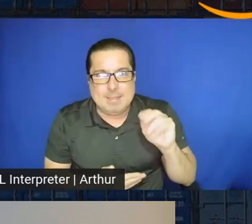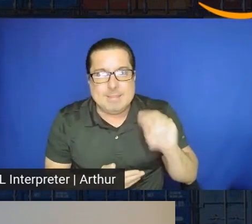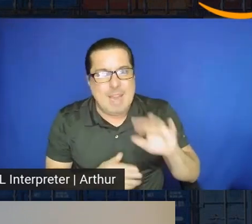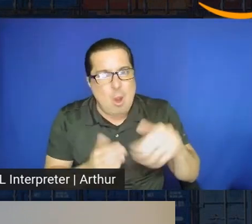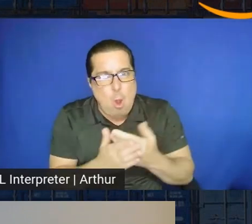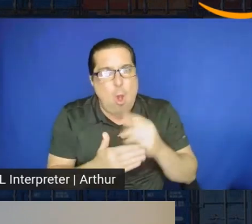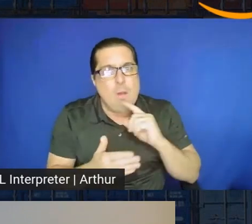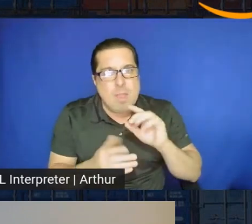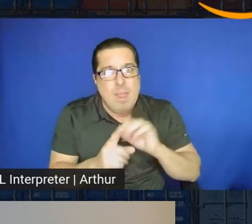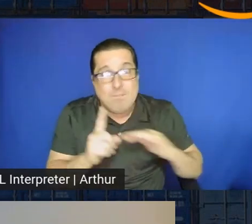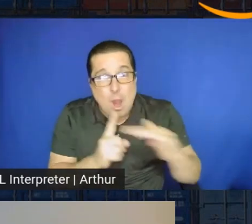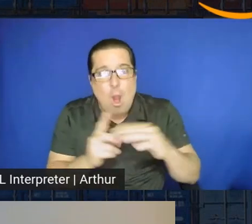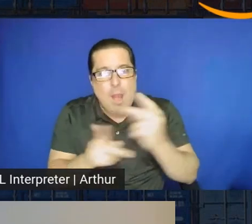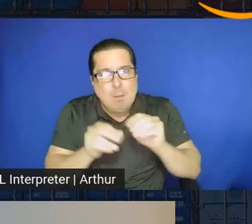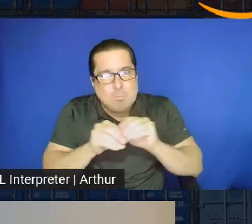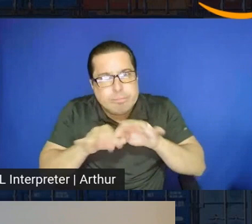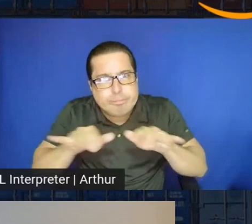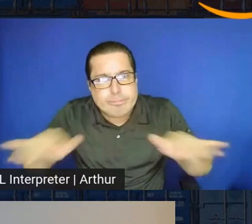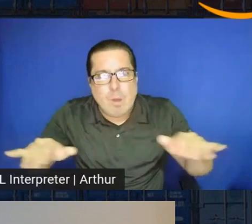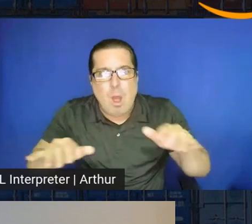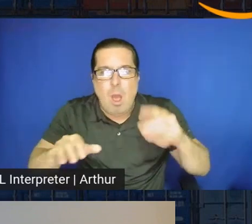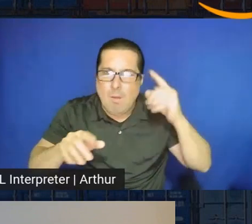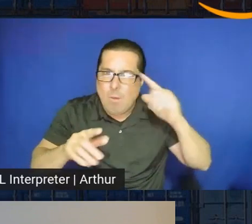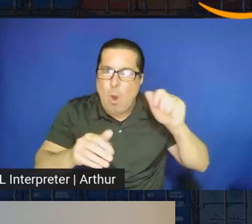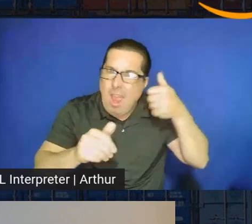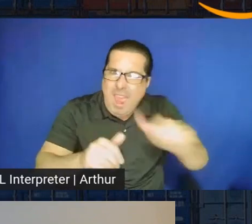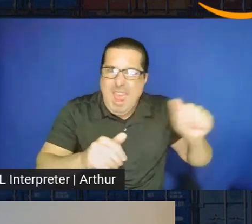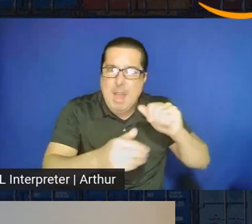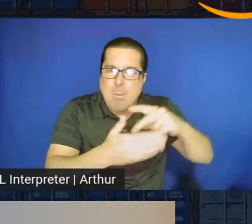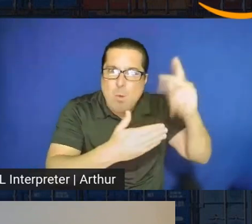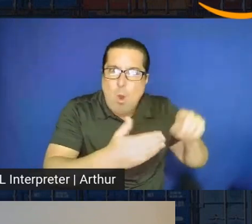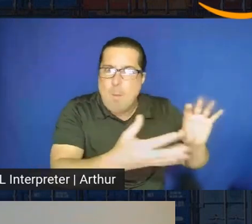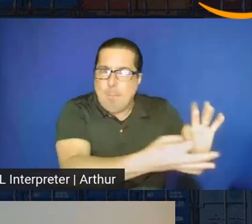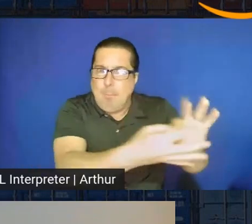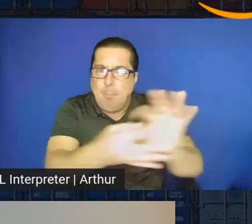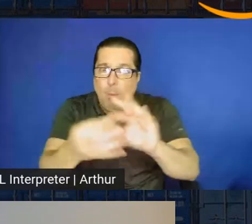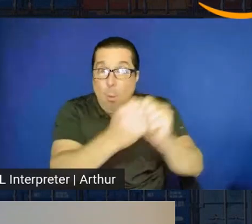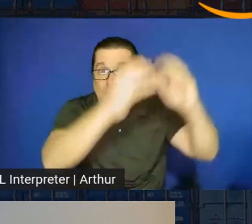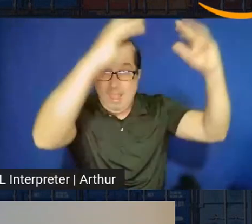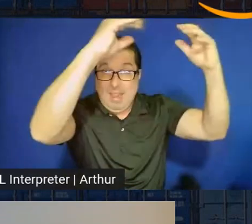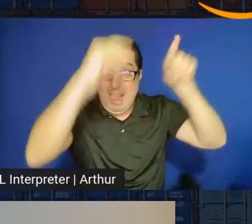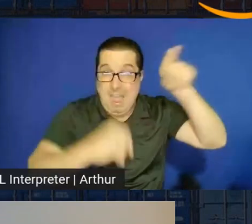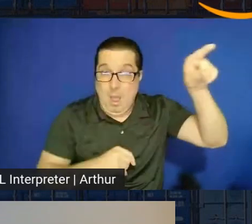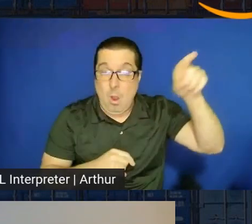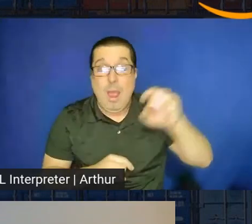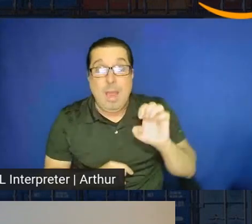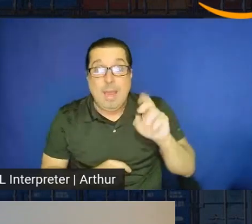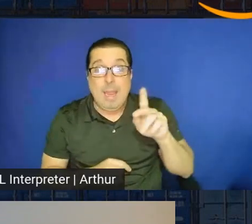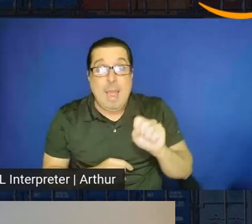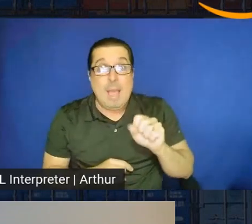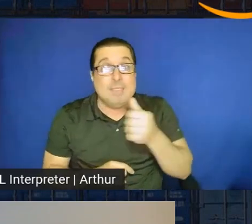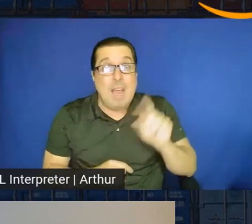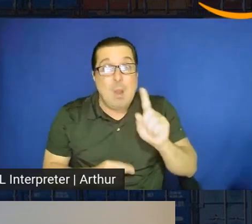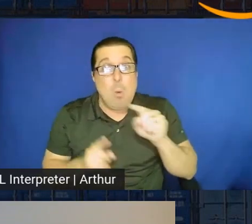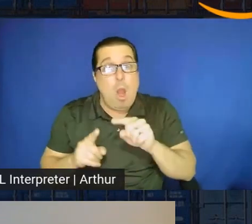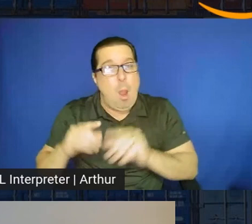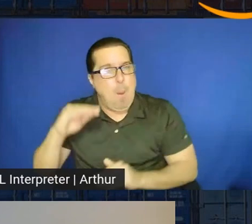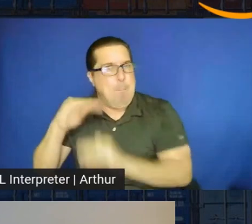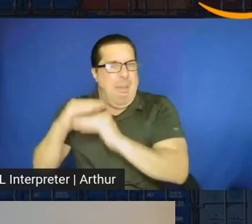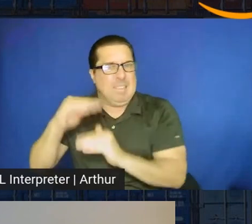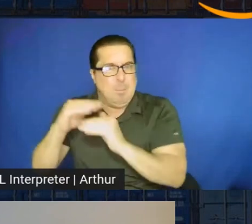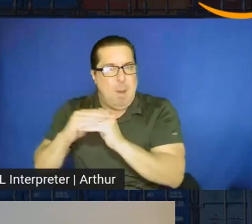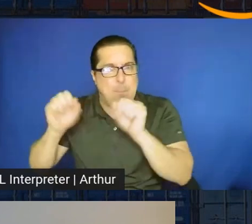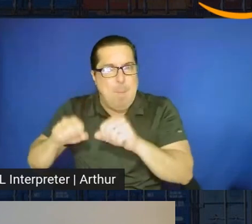Kubernetes distribution across their on-premises and cloud environments, right? With EKS Anywhere, what we provide is a maximum possible